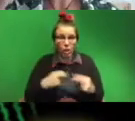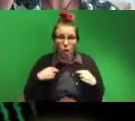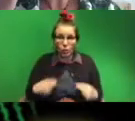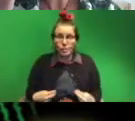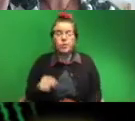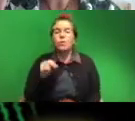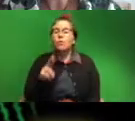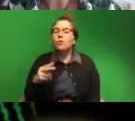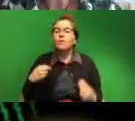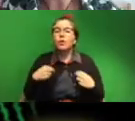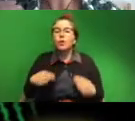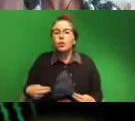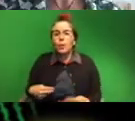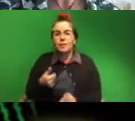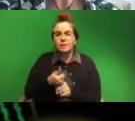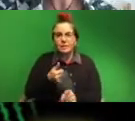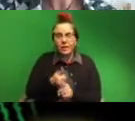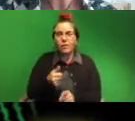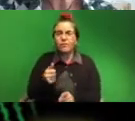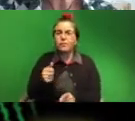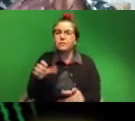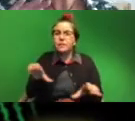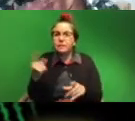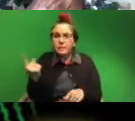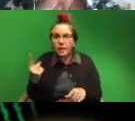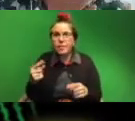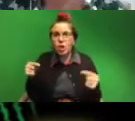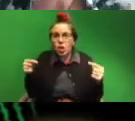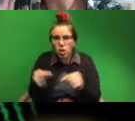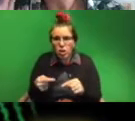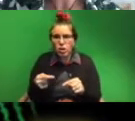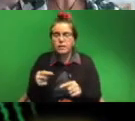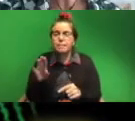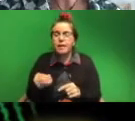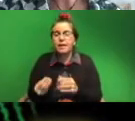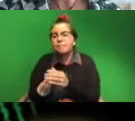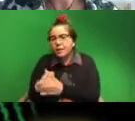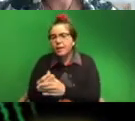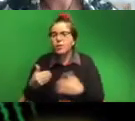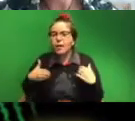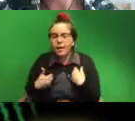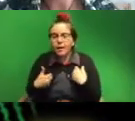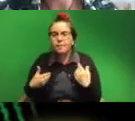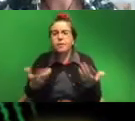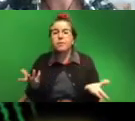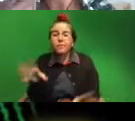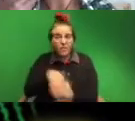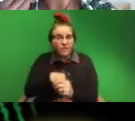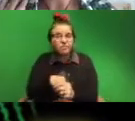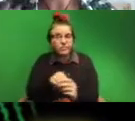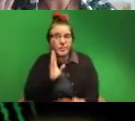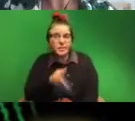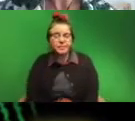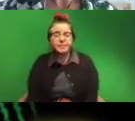if a human does something and ends up being hurt by a plant or an animal, that's all a part of what